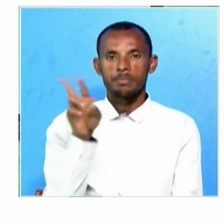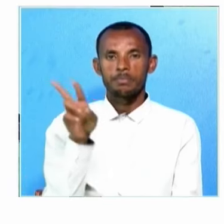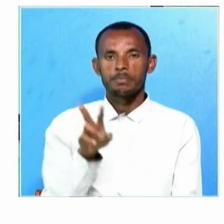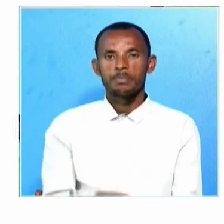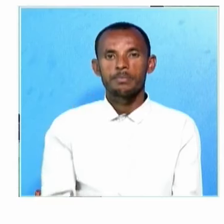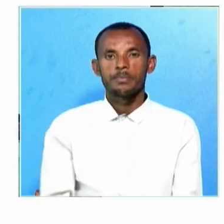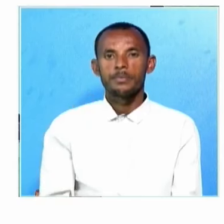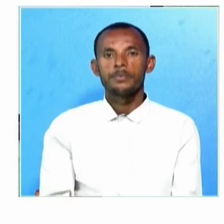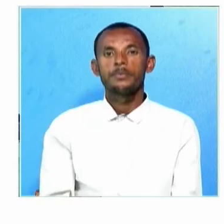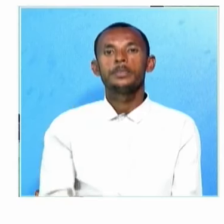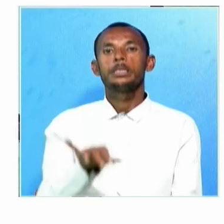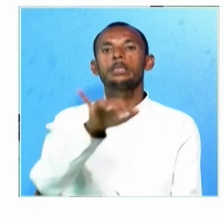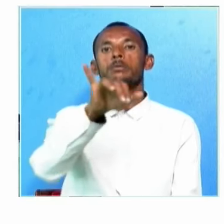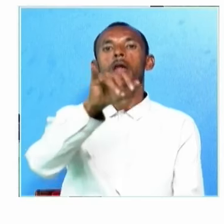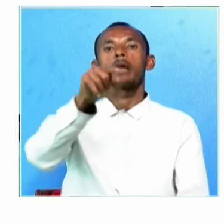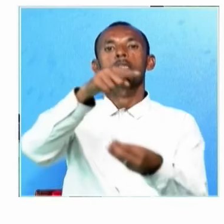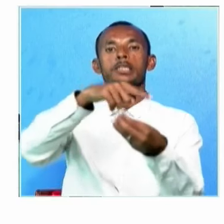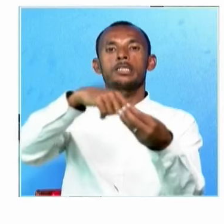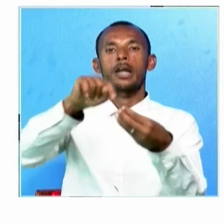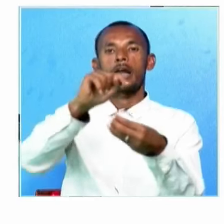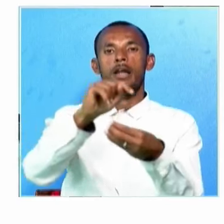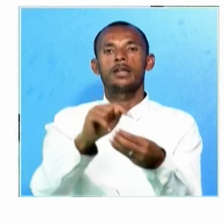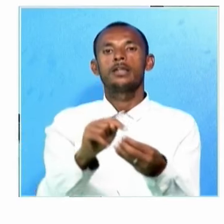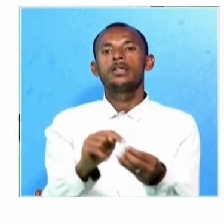a circle that represents collection of